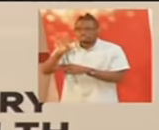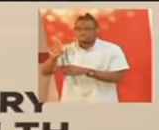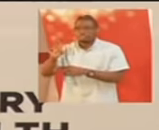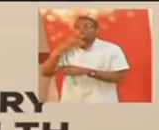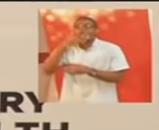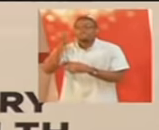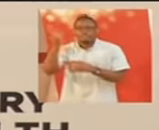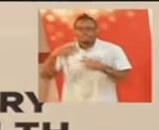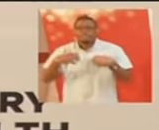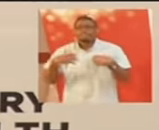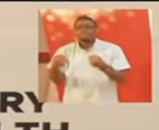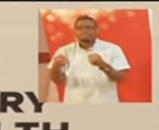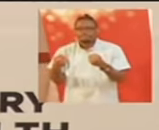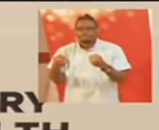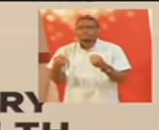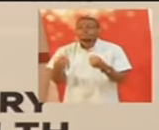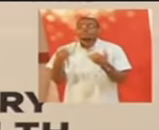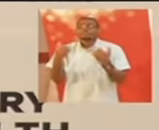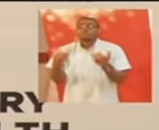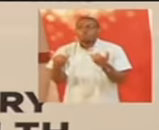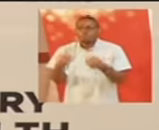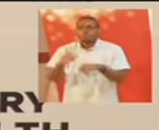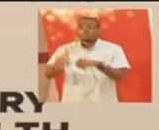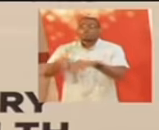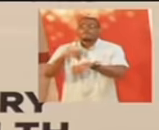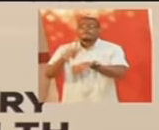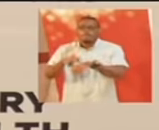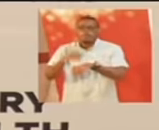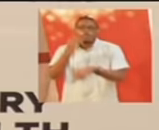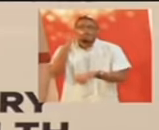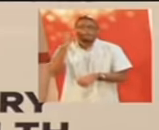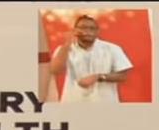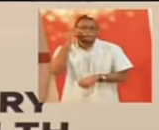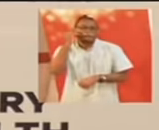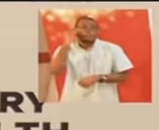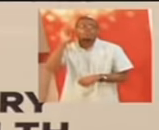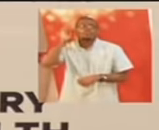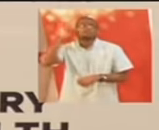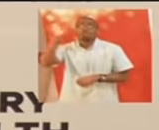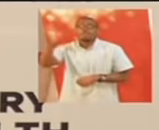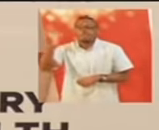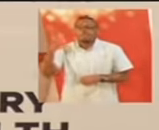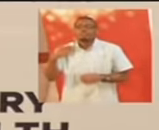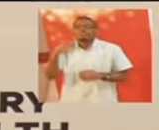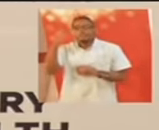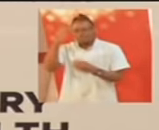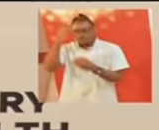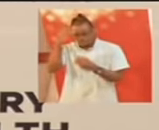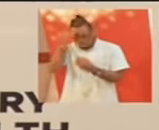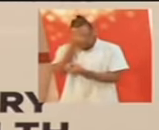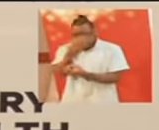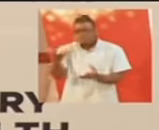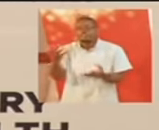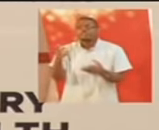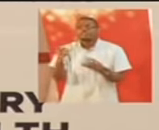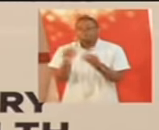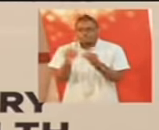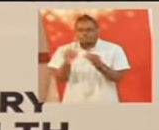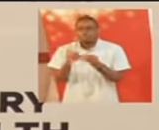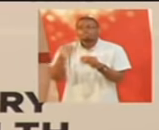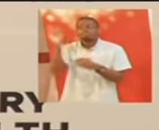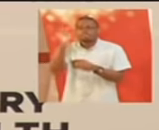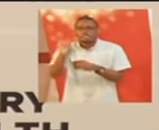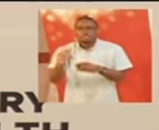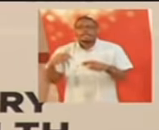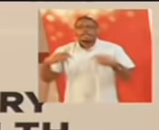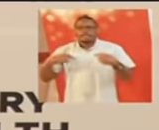now rehabilitated into normal life. I can get the exact percentage to you all, but it requires some work from the clinicians at Covet to go